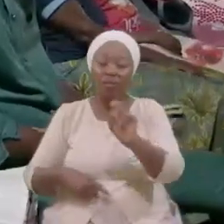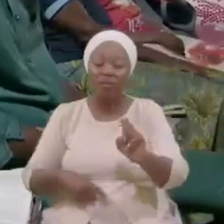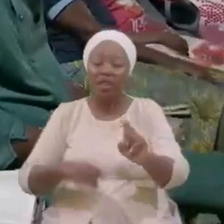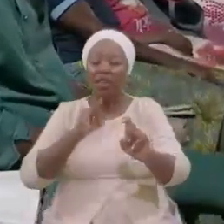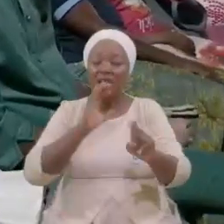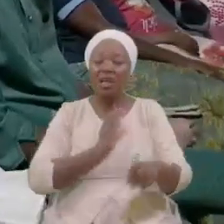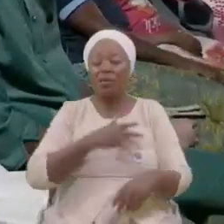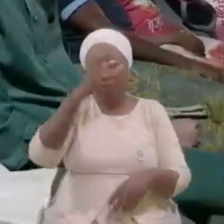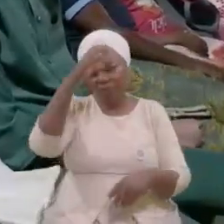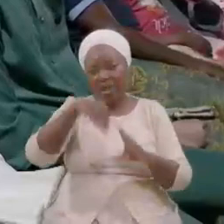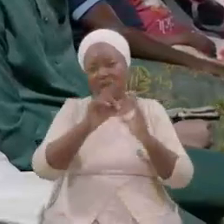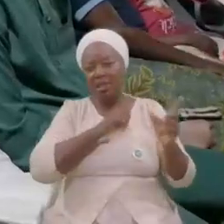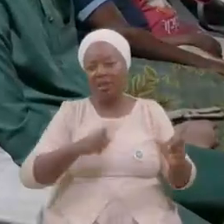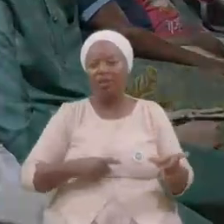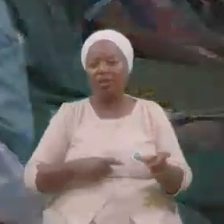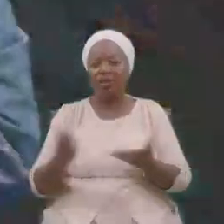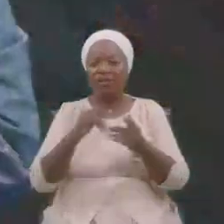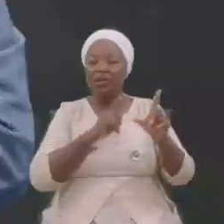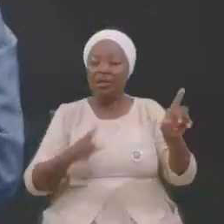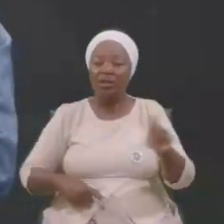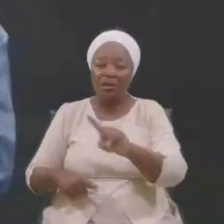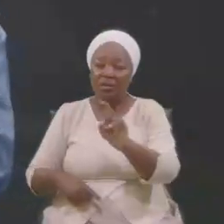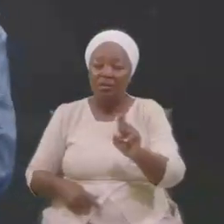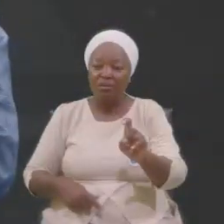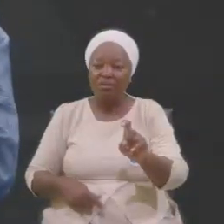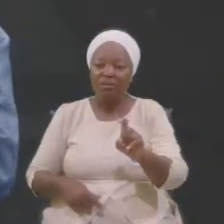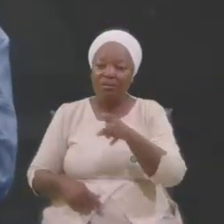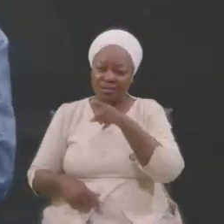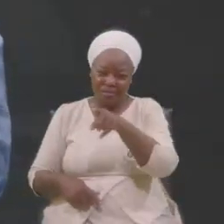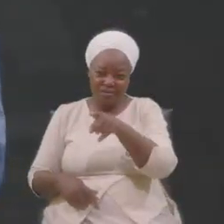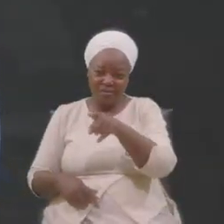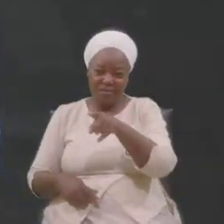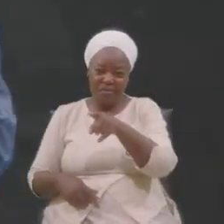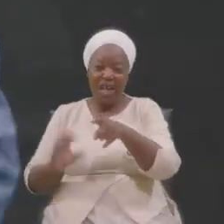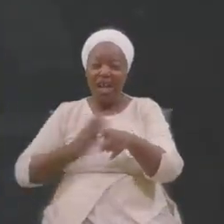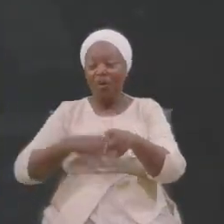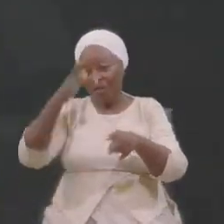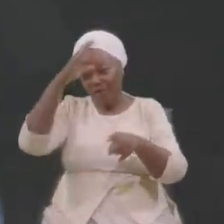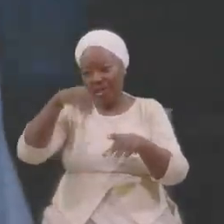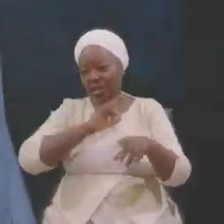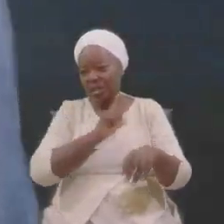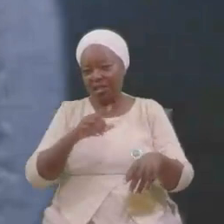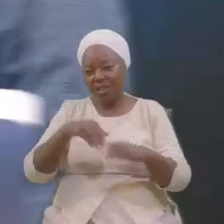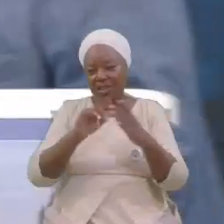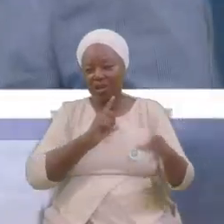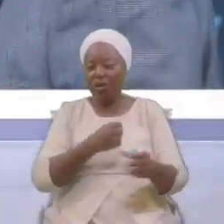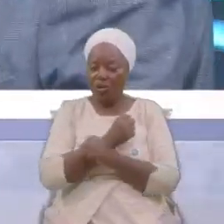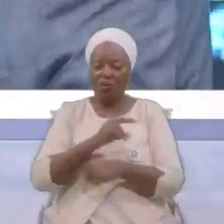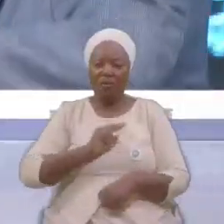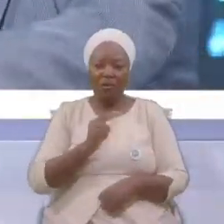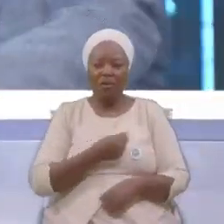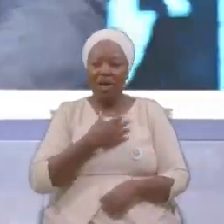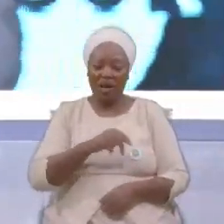Lord? Yes, I love you. I really appreciate you. And the good thing that has happened to